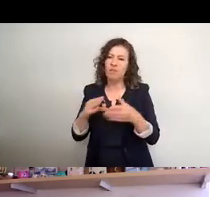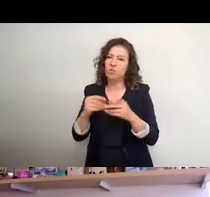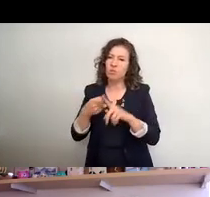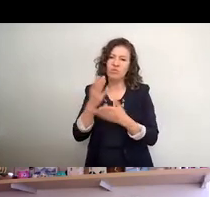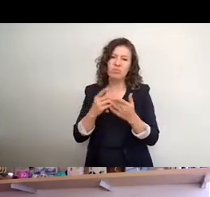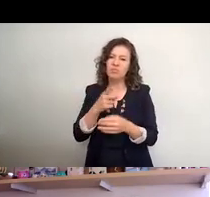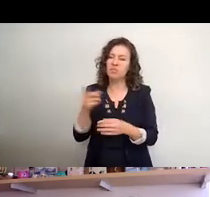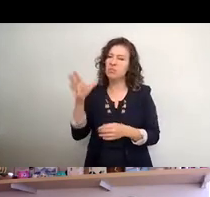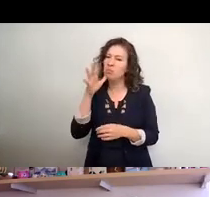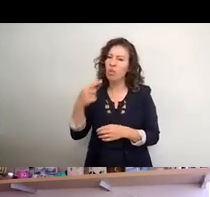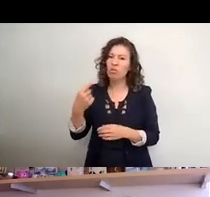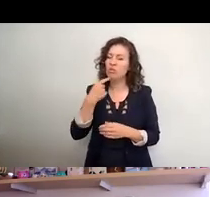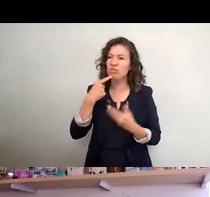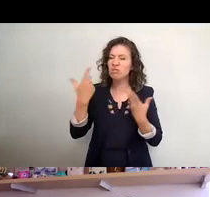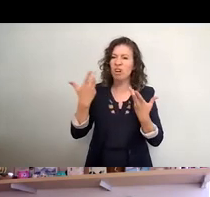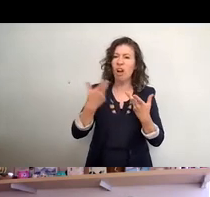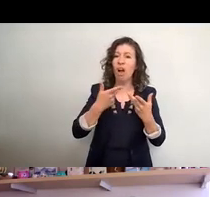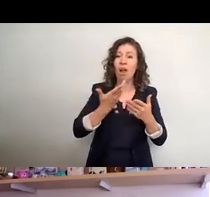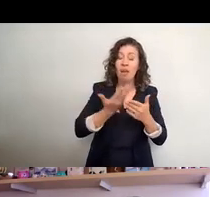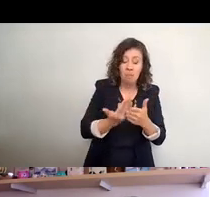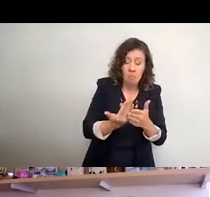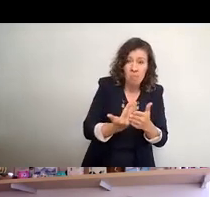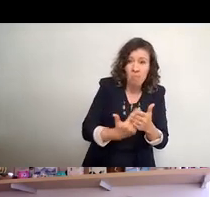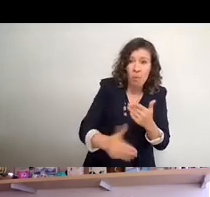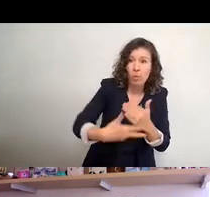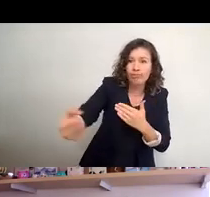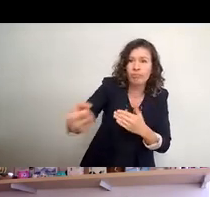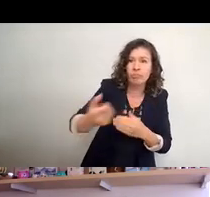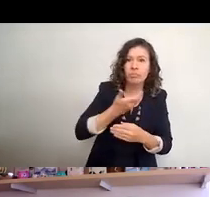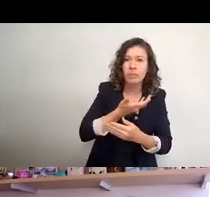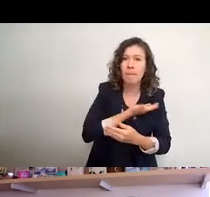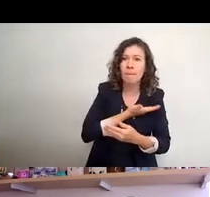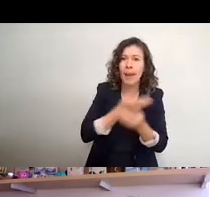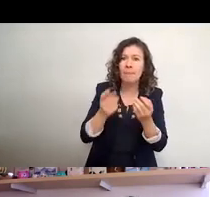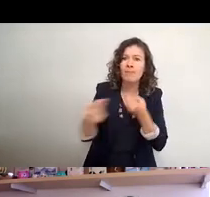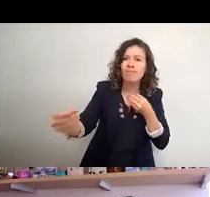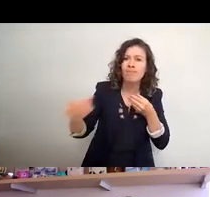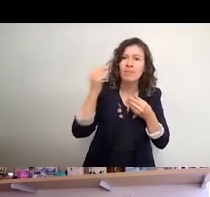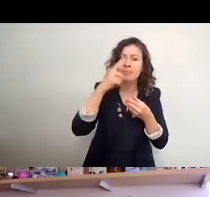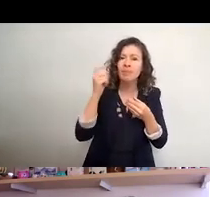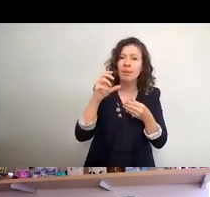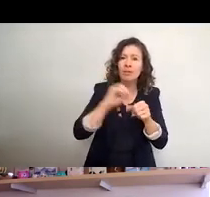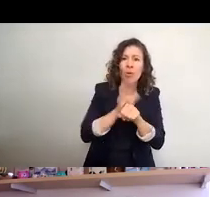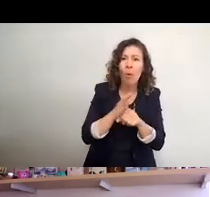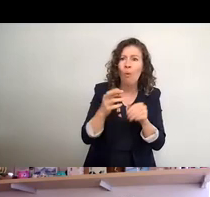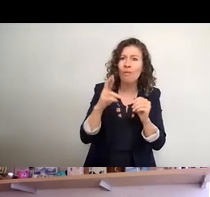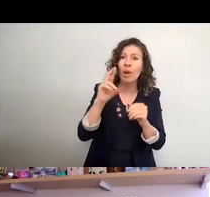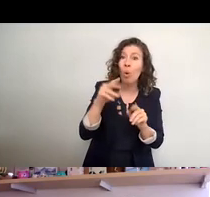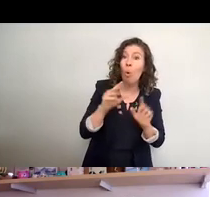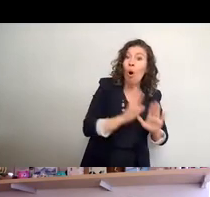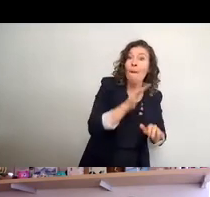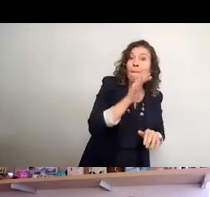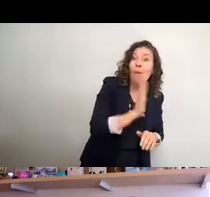moms that, they were separated from their baby right after birth because of COVID regulations, or, that mom's COVID test came